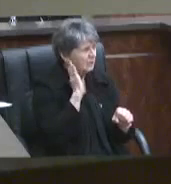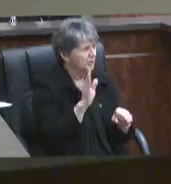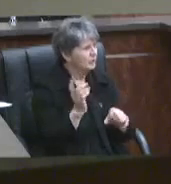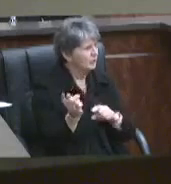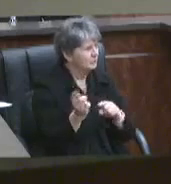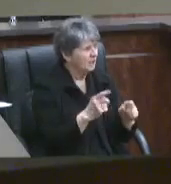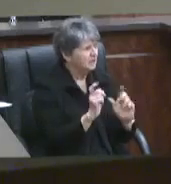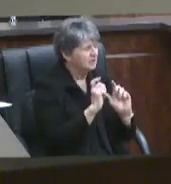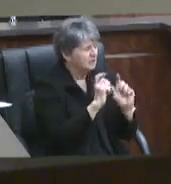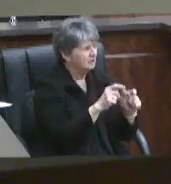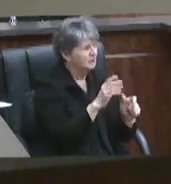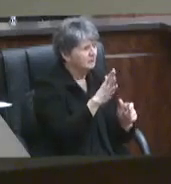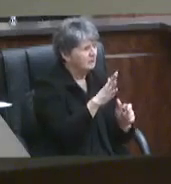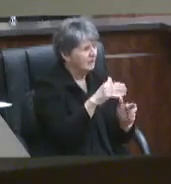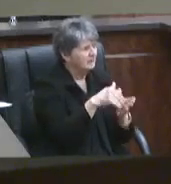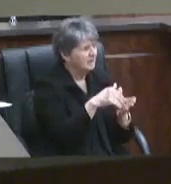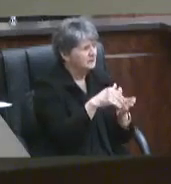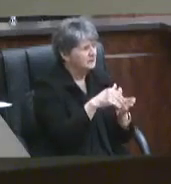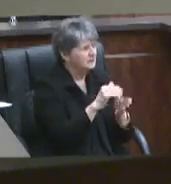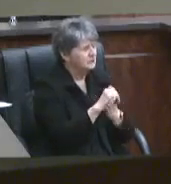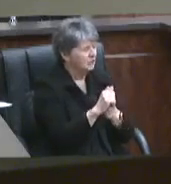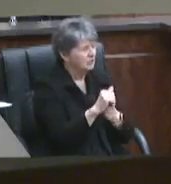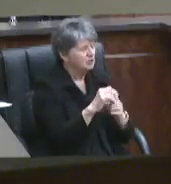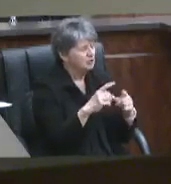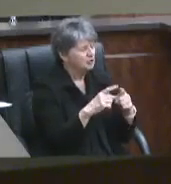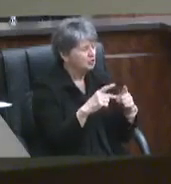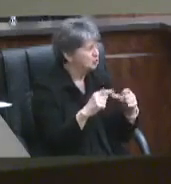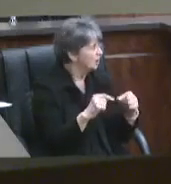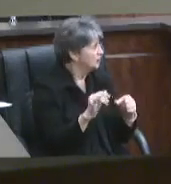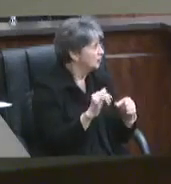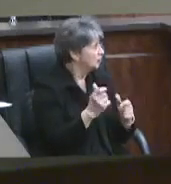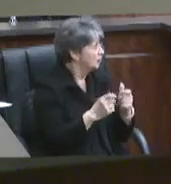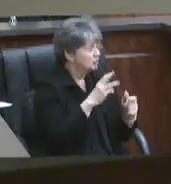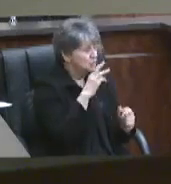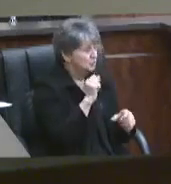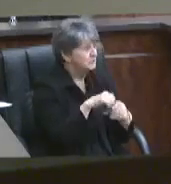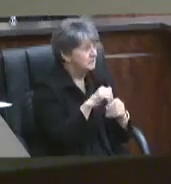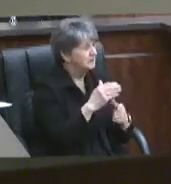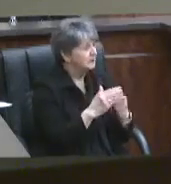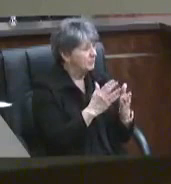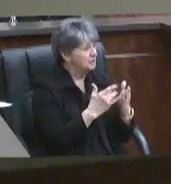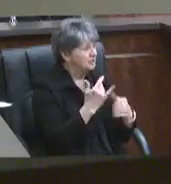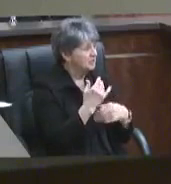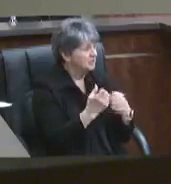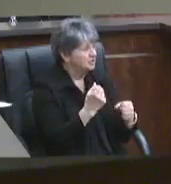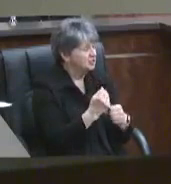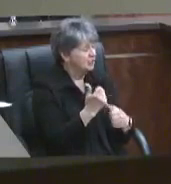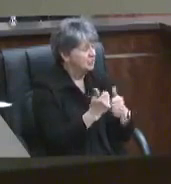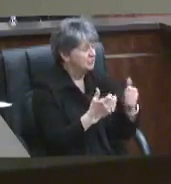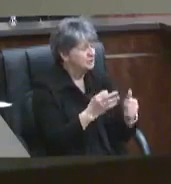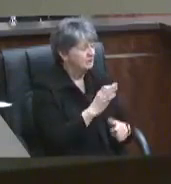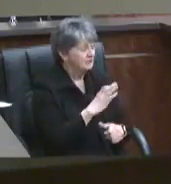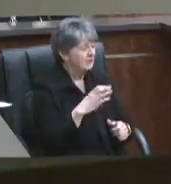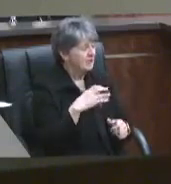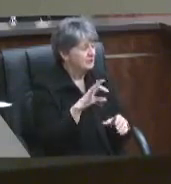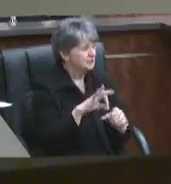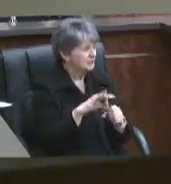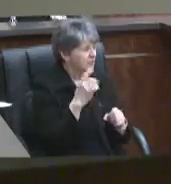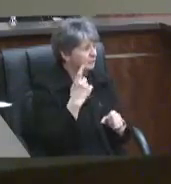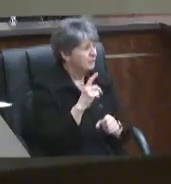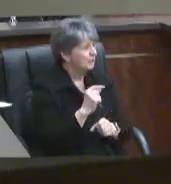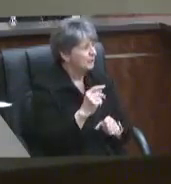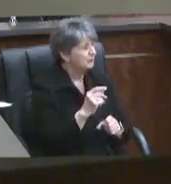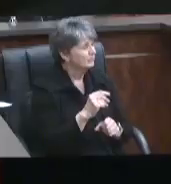$5,000 check here tonight as well, which was in the budget for this year. Thank you. That most of the council voted for. And Grateful.